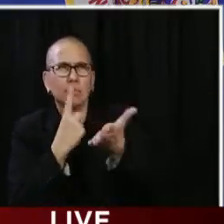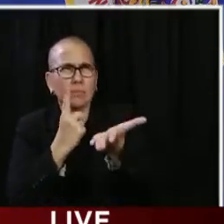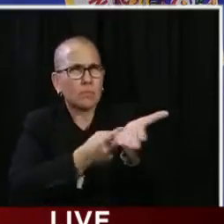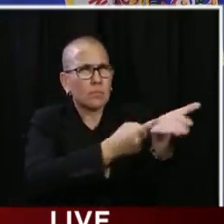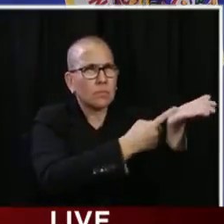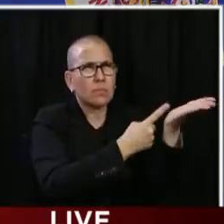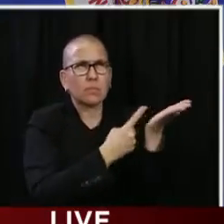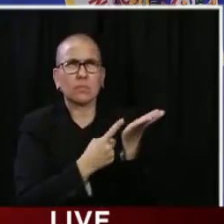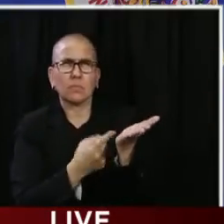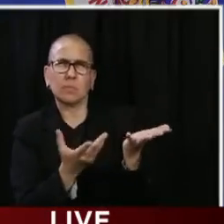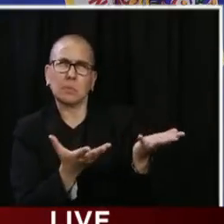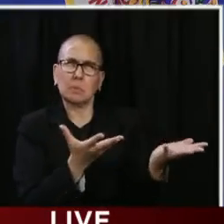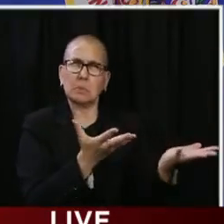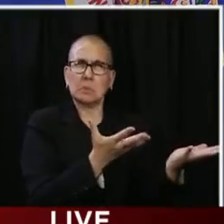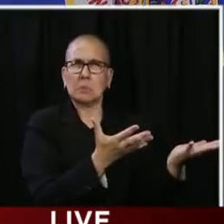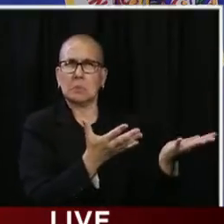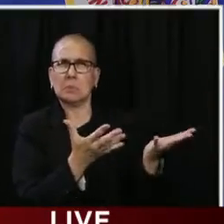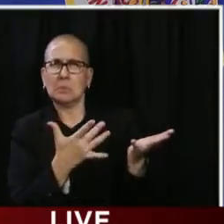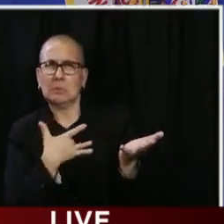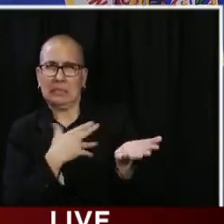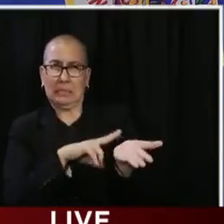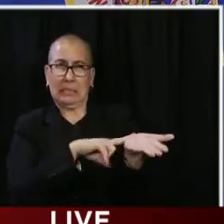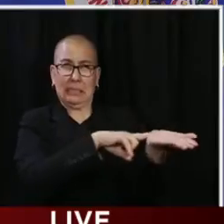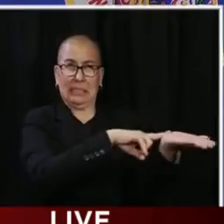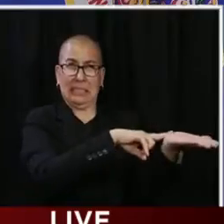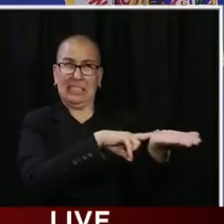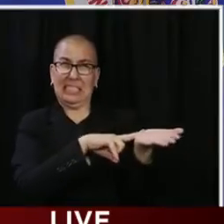to how much social movement is going on.